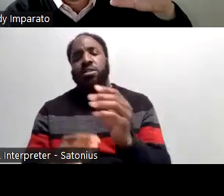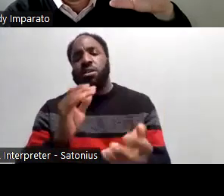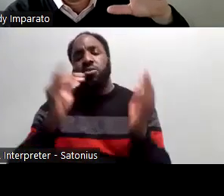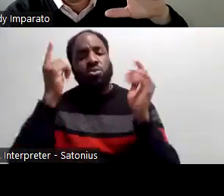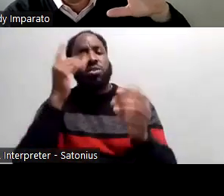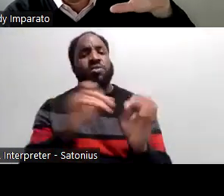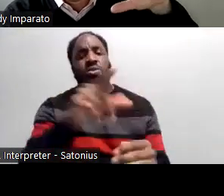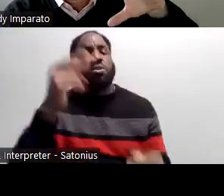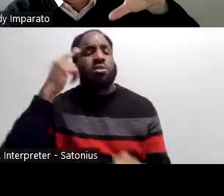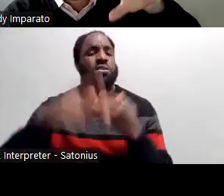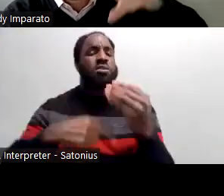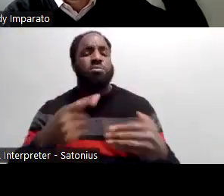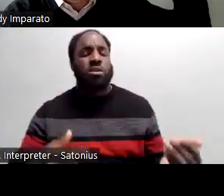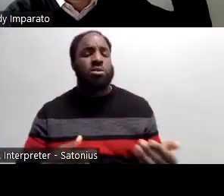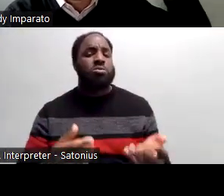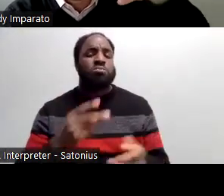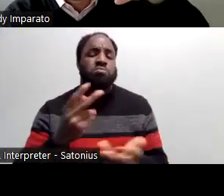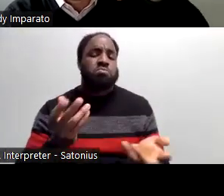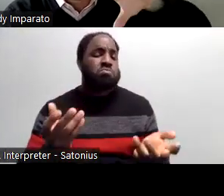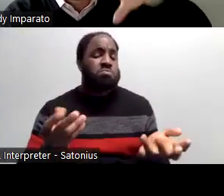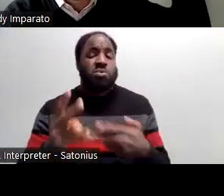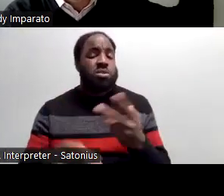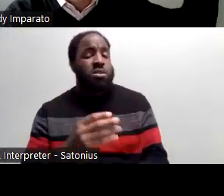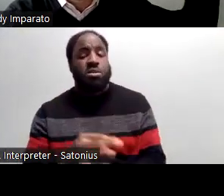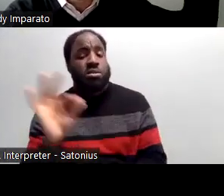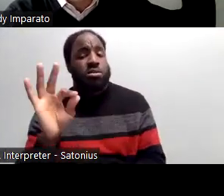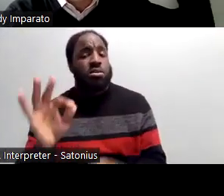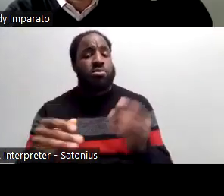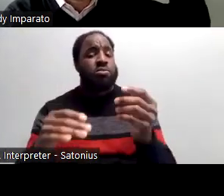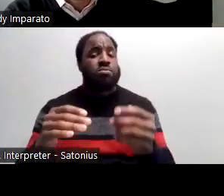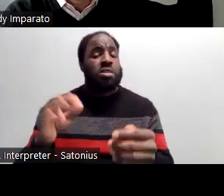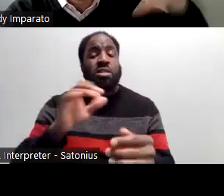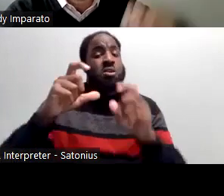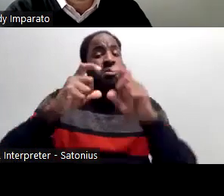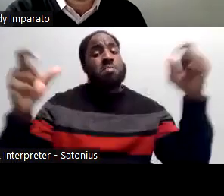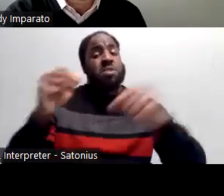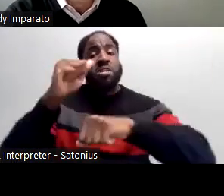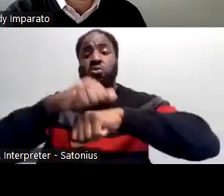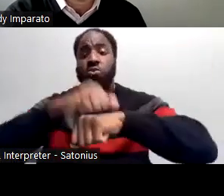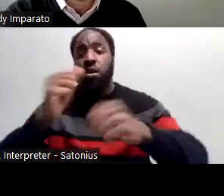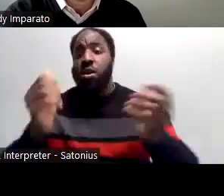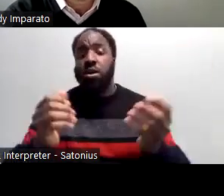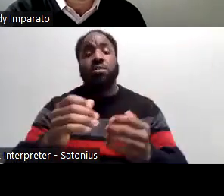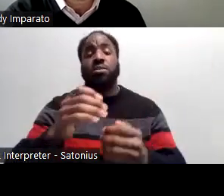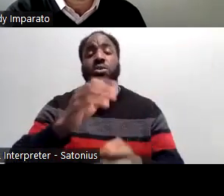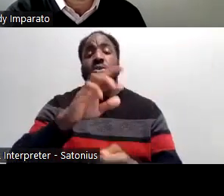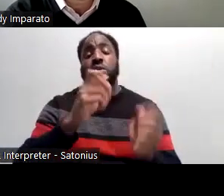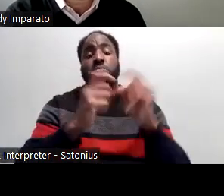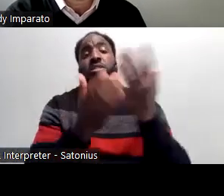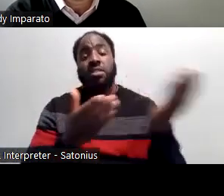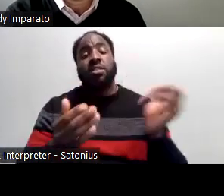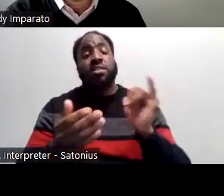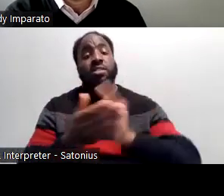thinking about kind of the big rocks or the things that are kind of